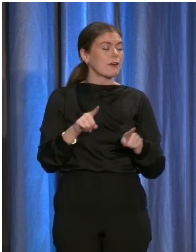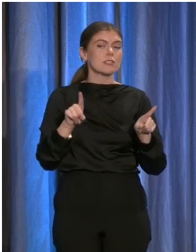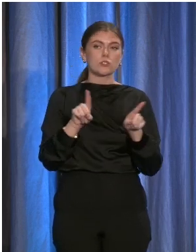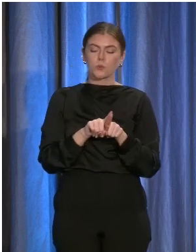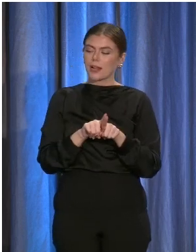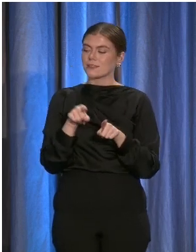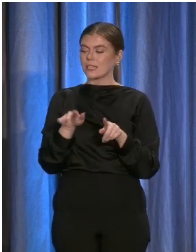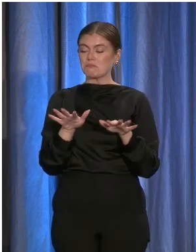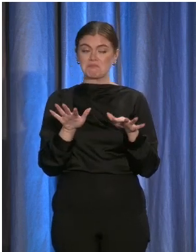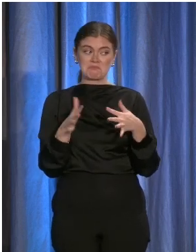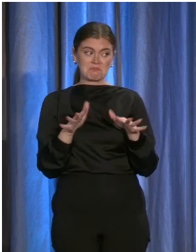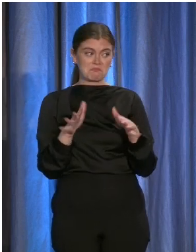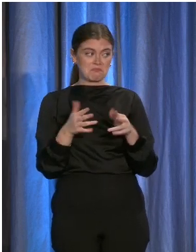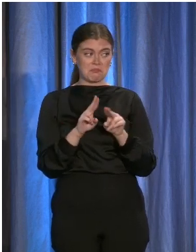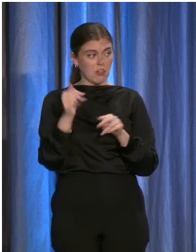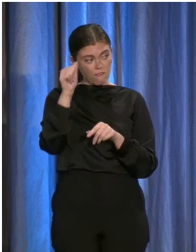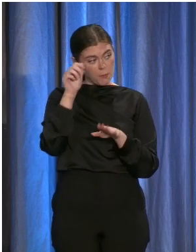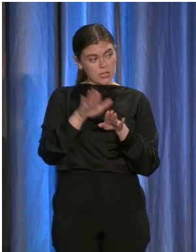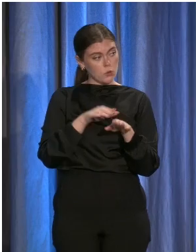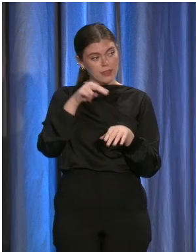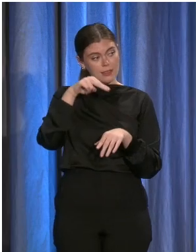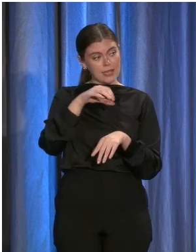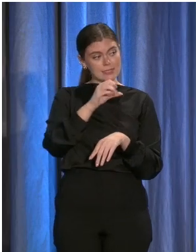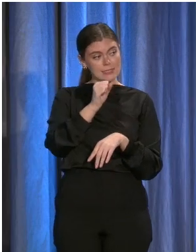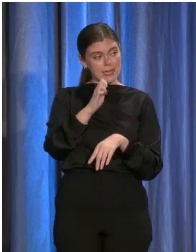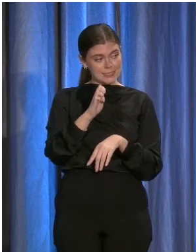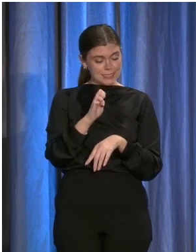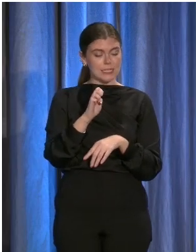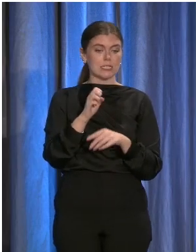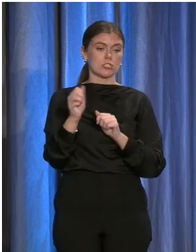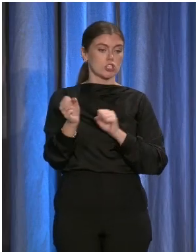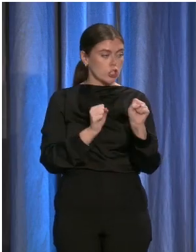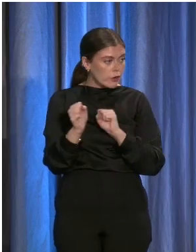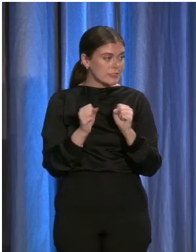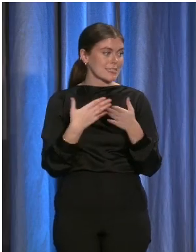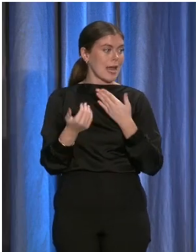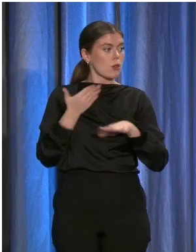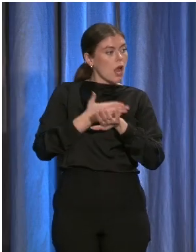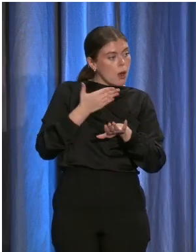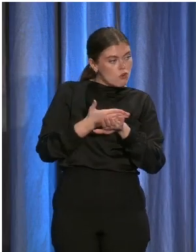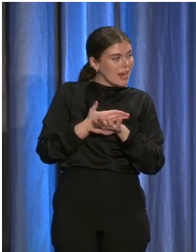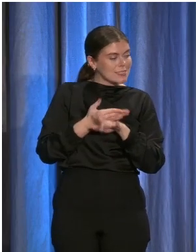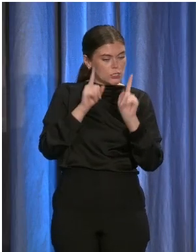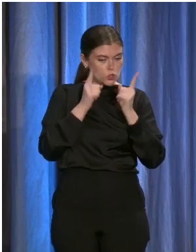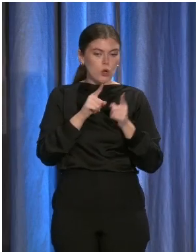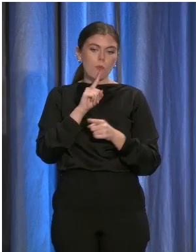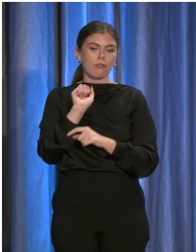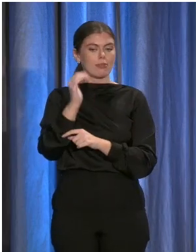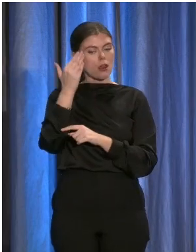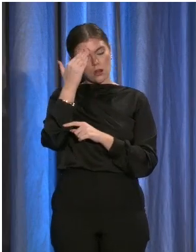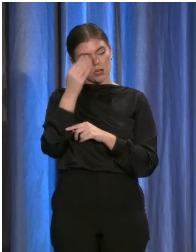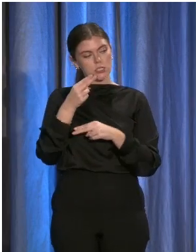were relatively unfamiliar with NCSE services, their remits, how they operated, but their knowledge